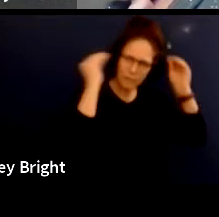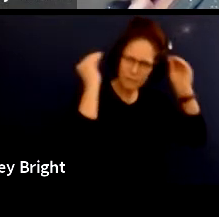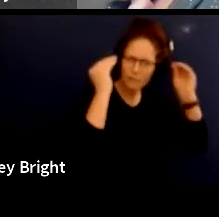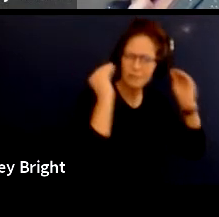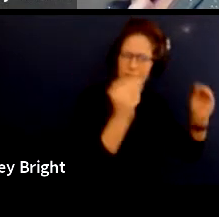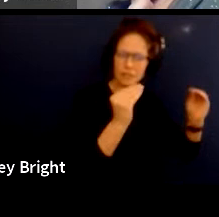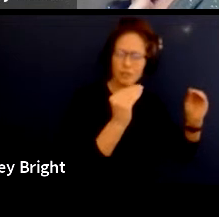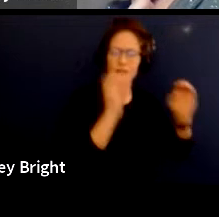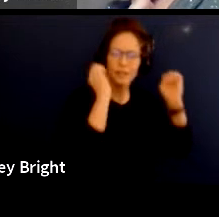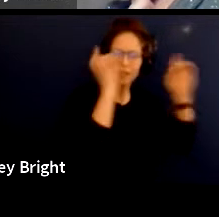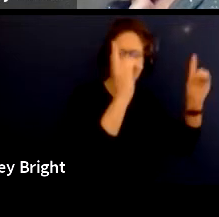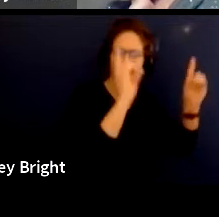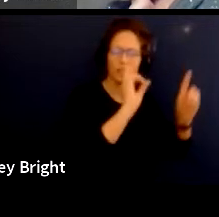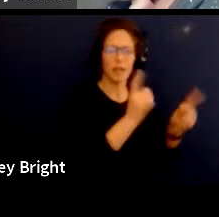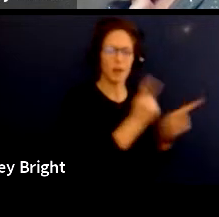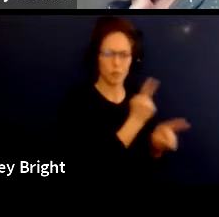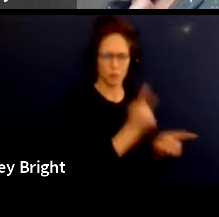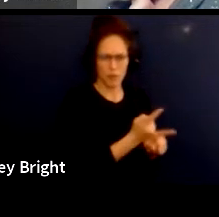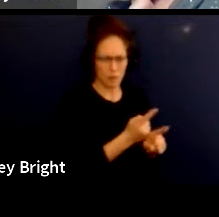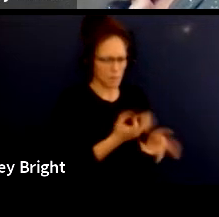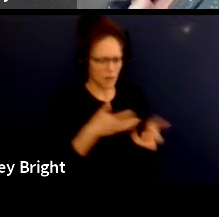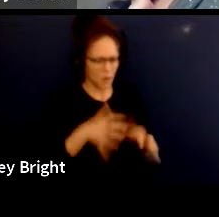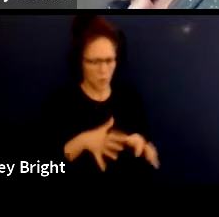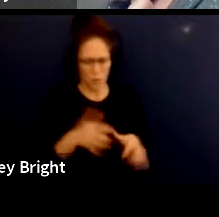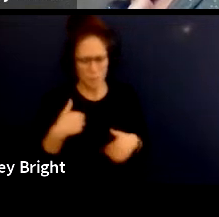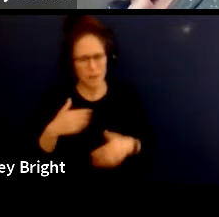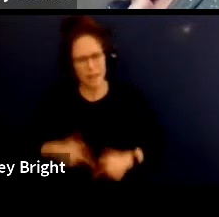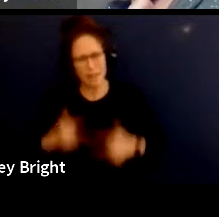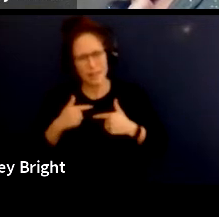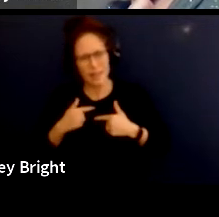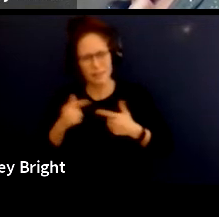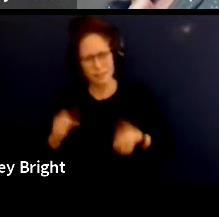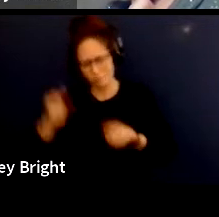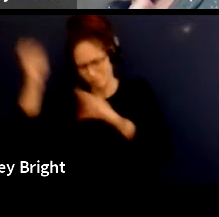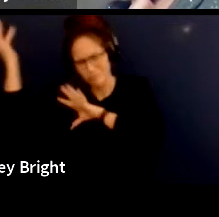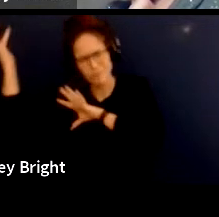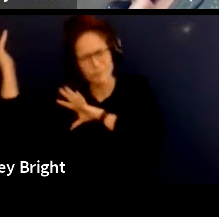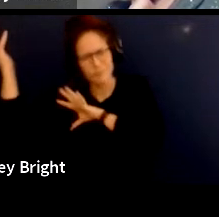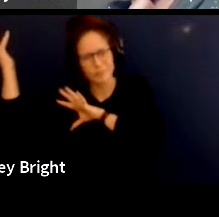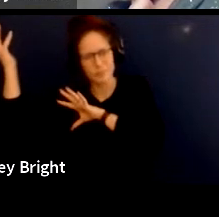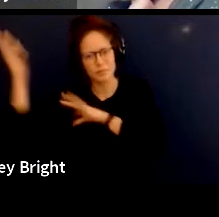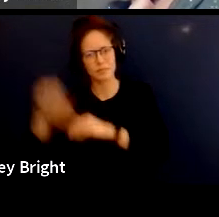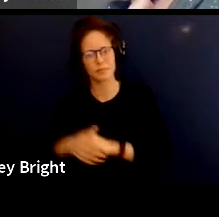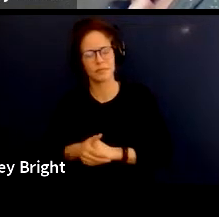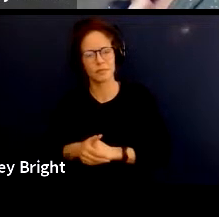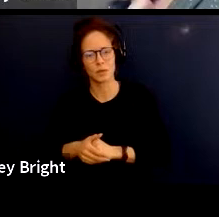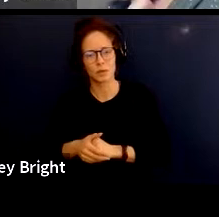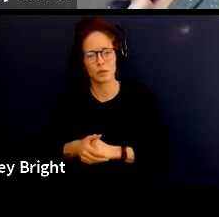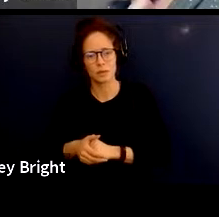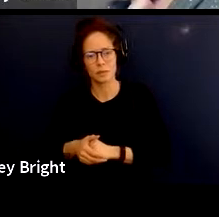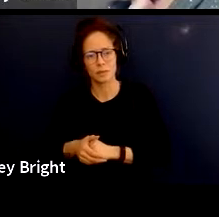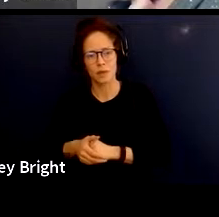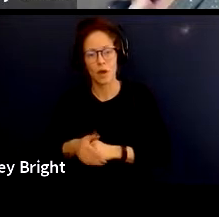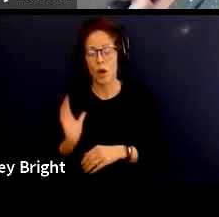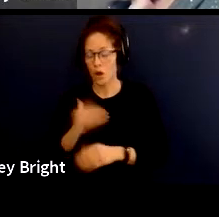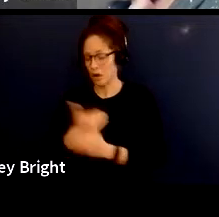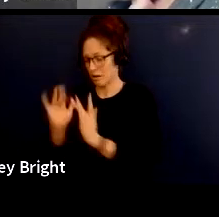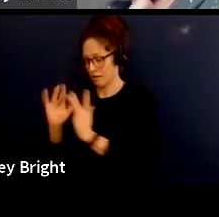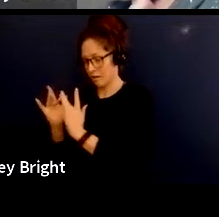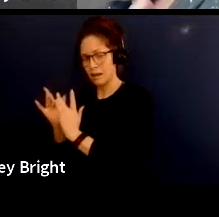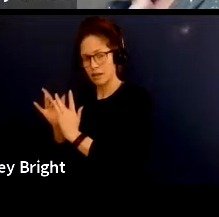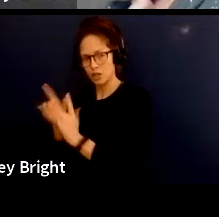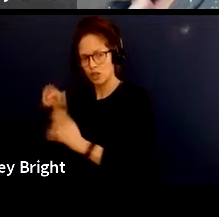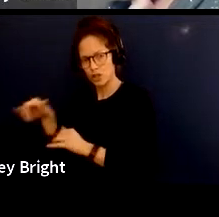properly, but I don't want to lose my life. I don't want my family to lose theirs. Our distance learners should get the